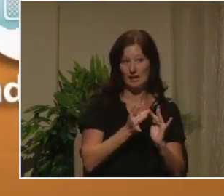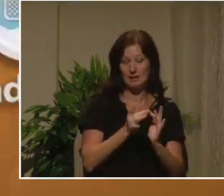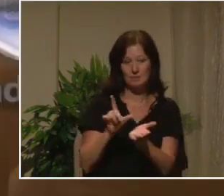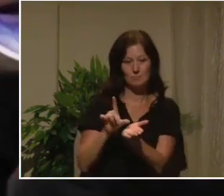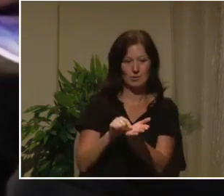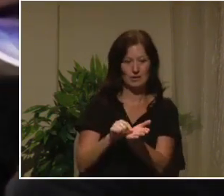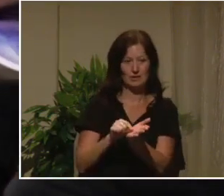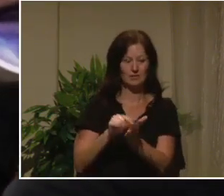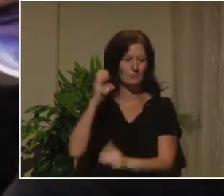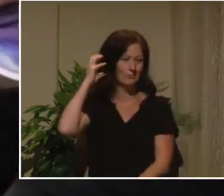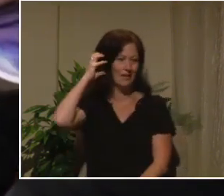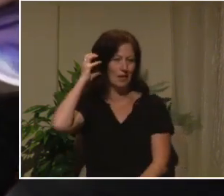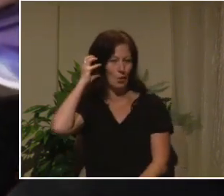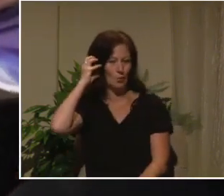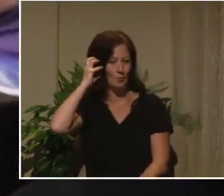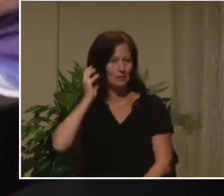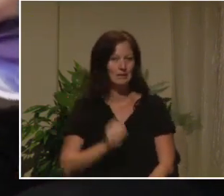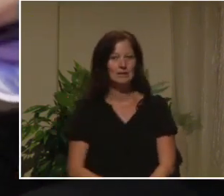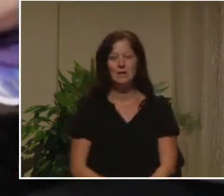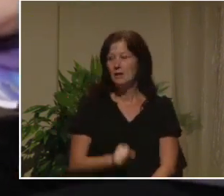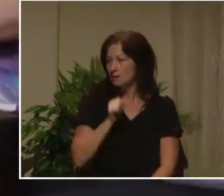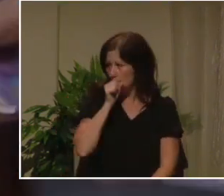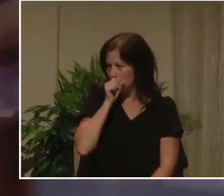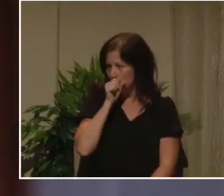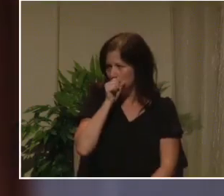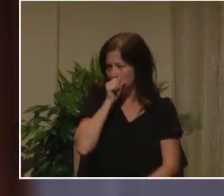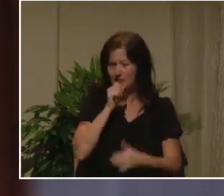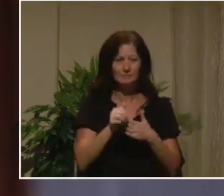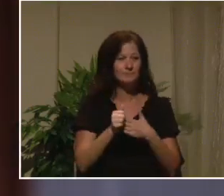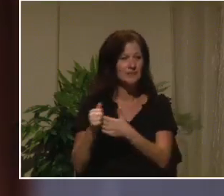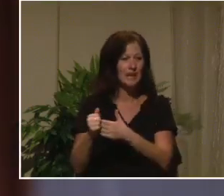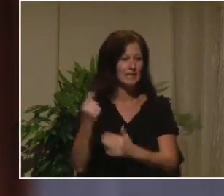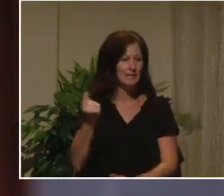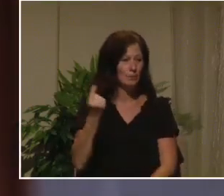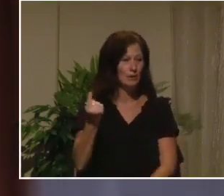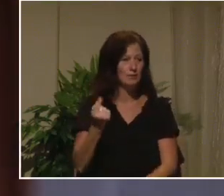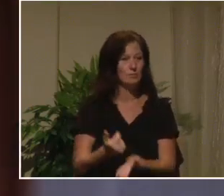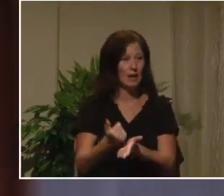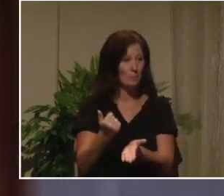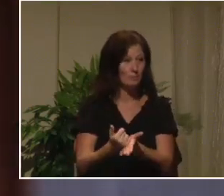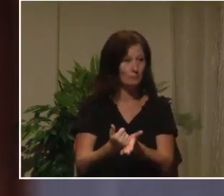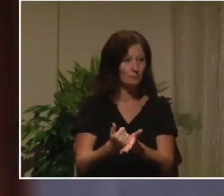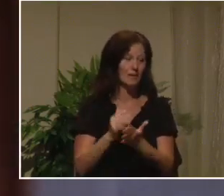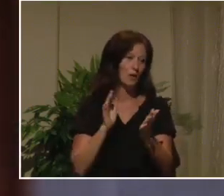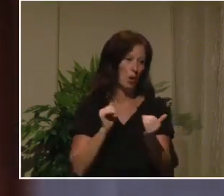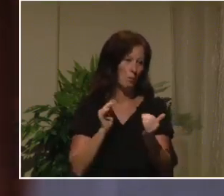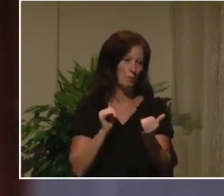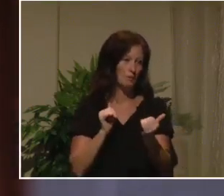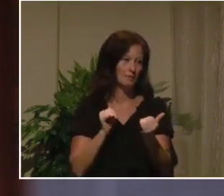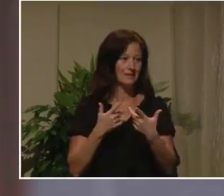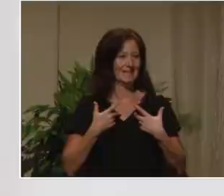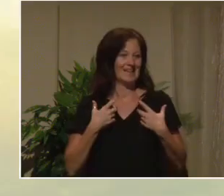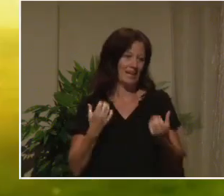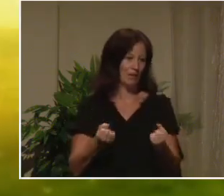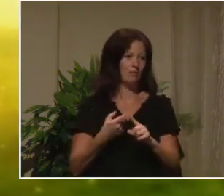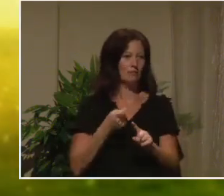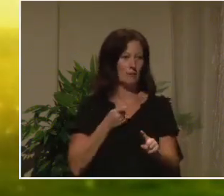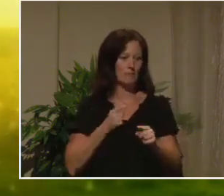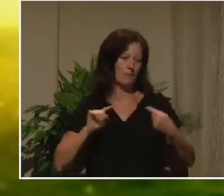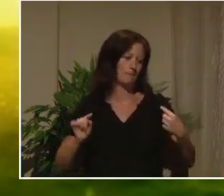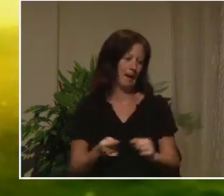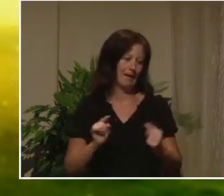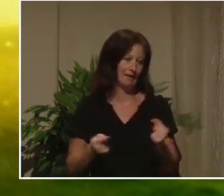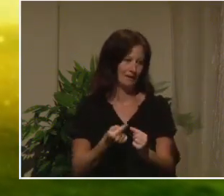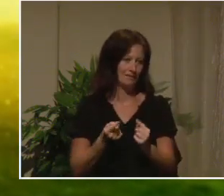ads. Guide someone to help, hope, and healing from the pain of divorce. Tell someone about